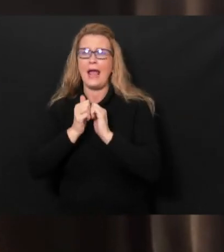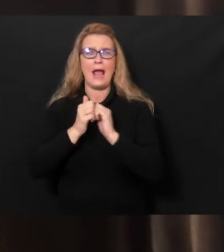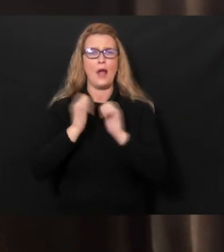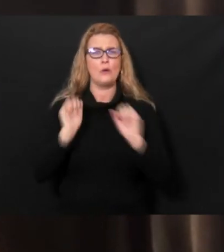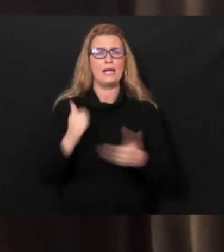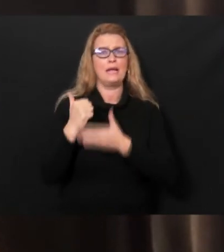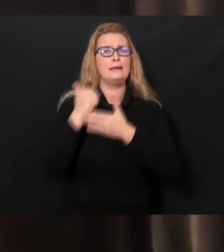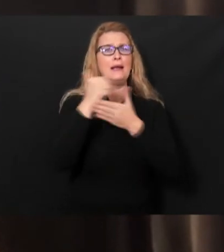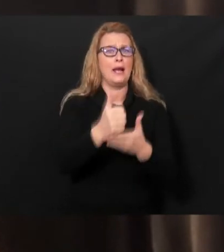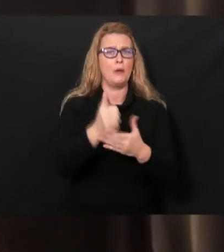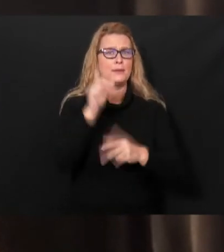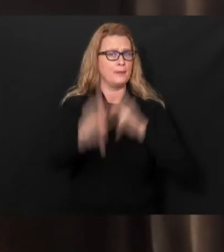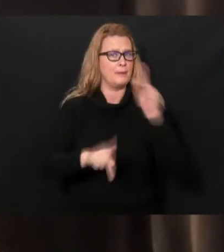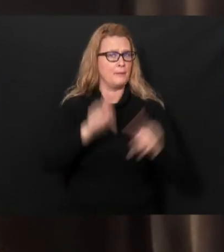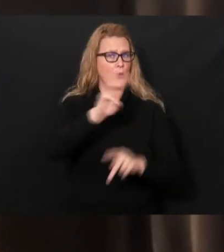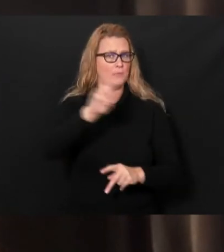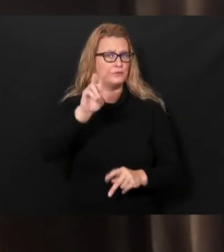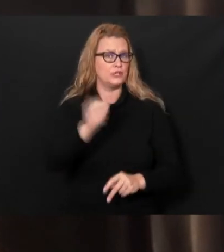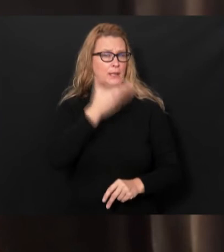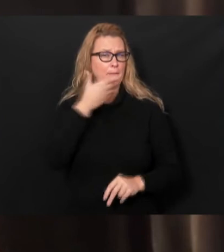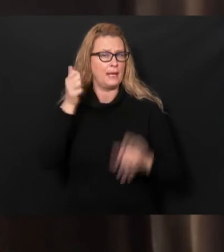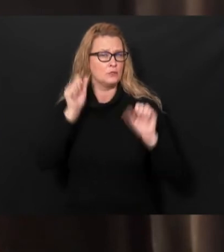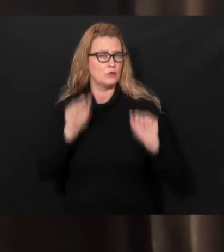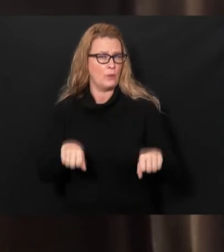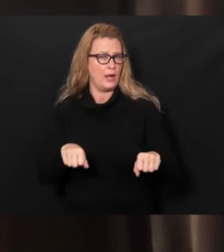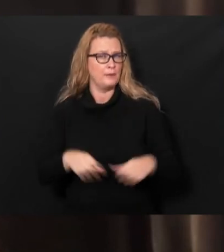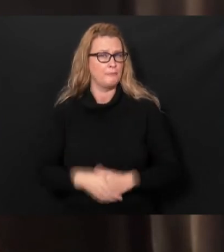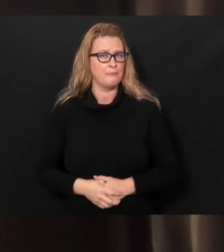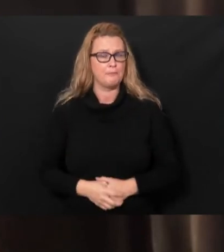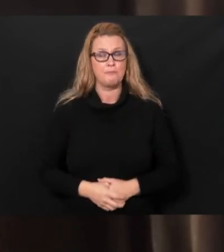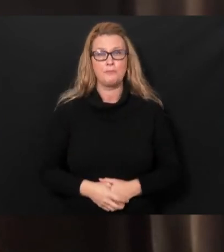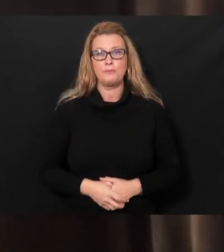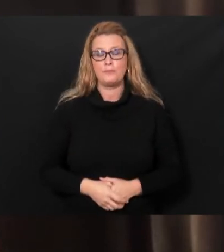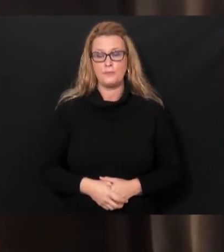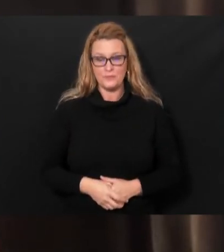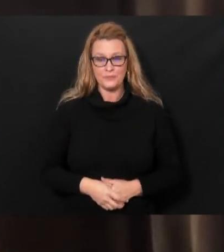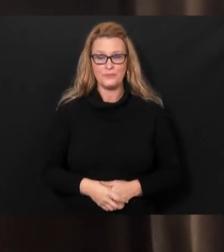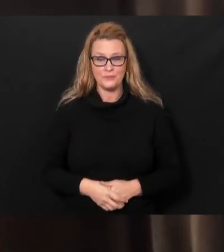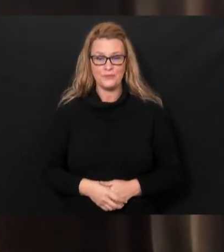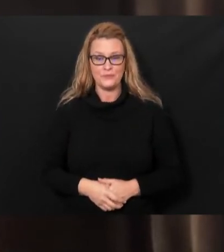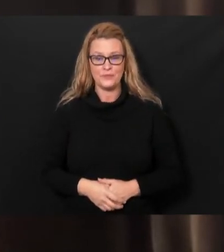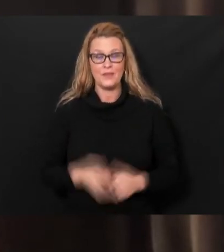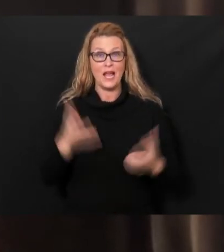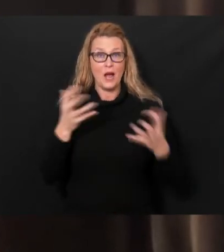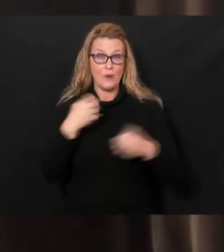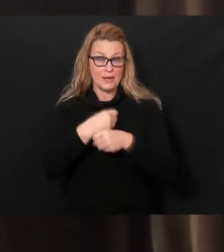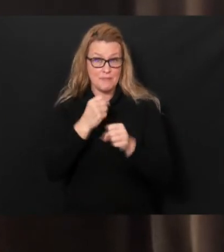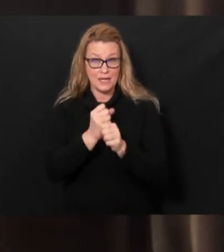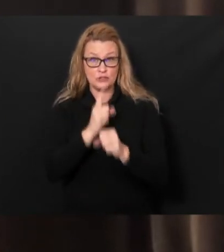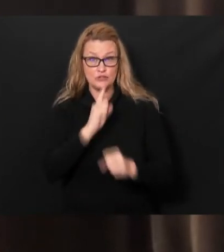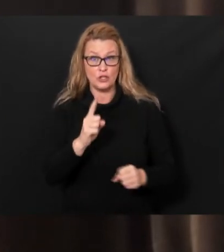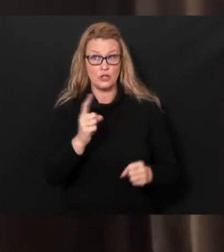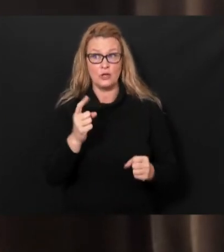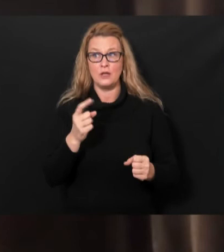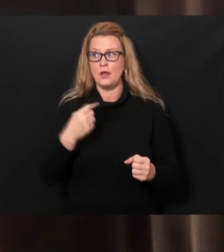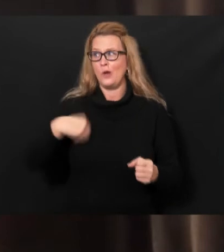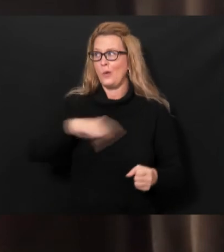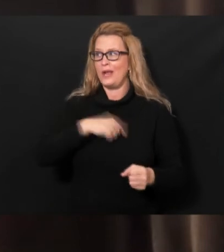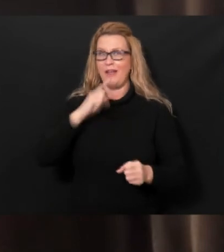citizens of West Virginia in the best way. I do, though, want to make sure that we are also being very honest